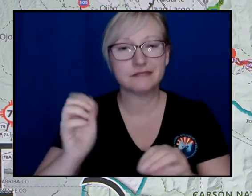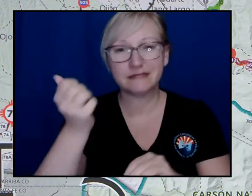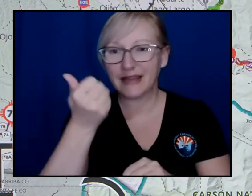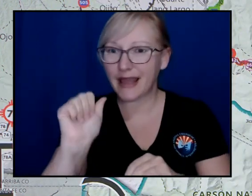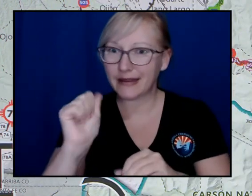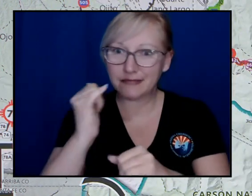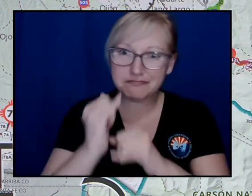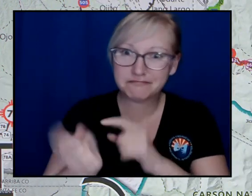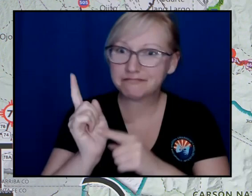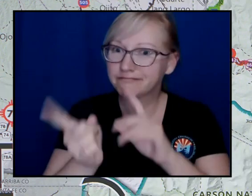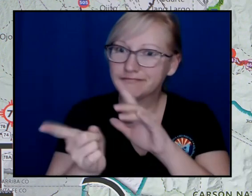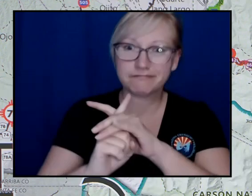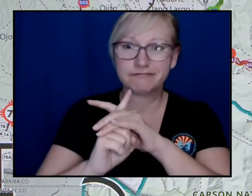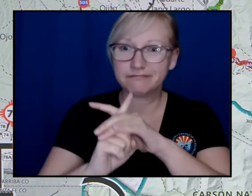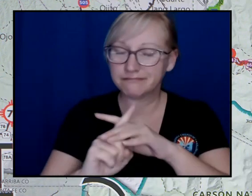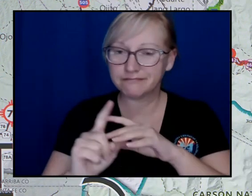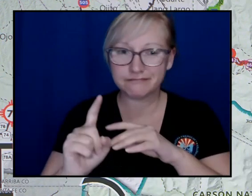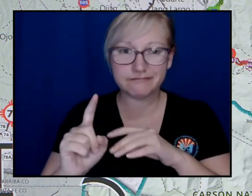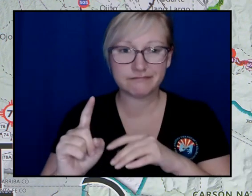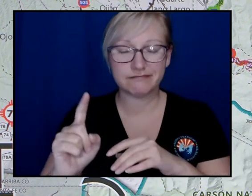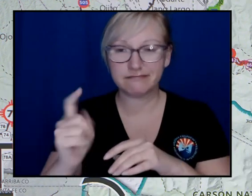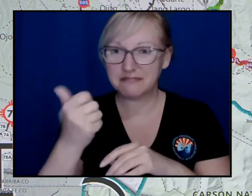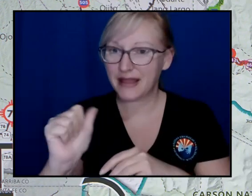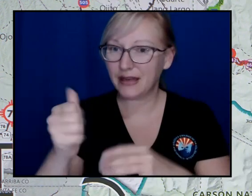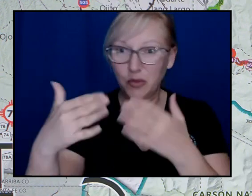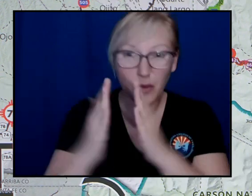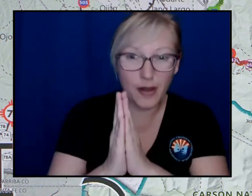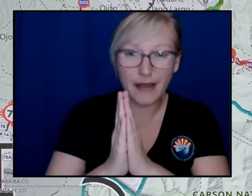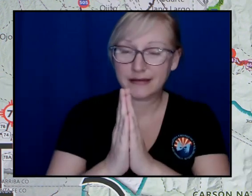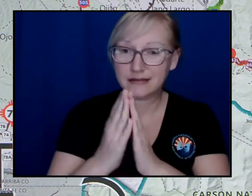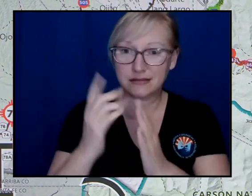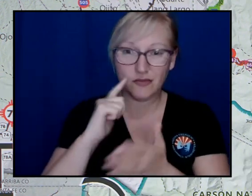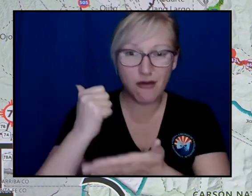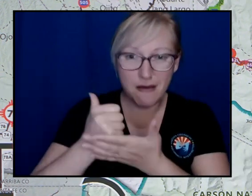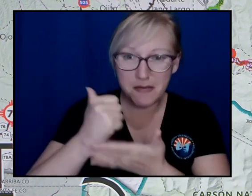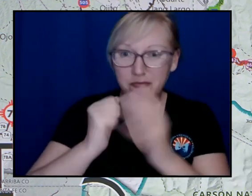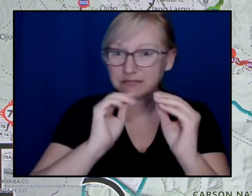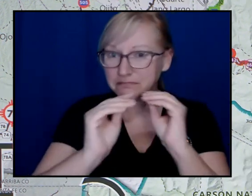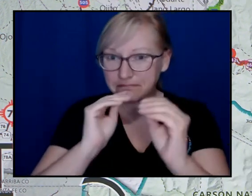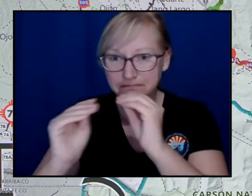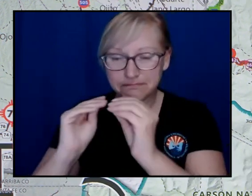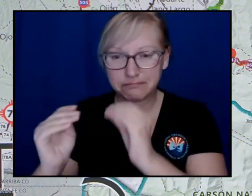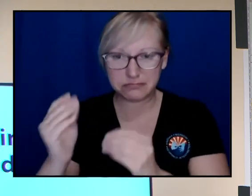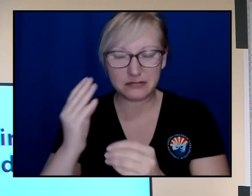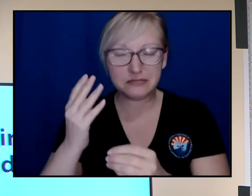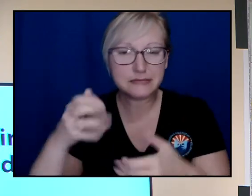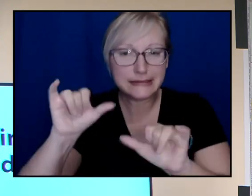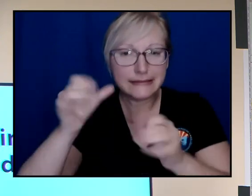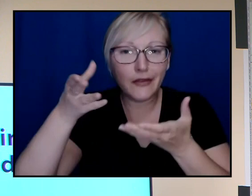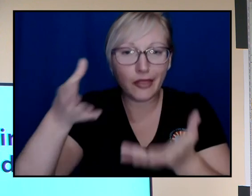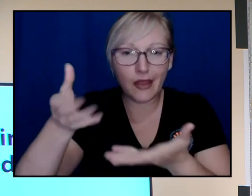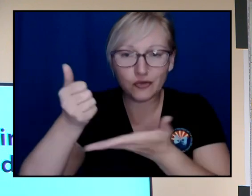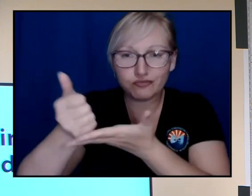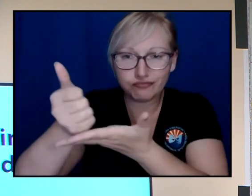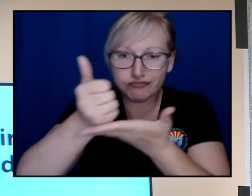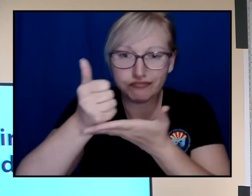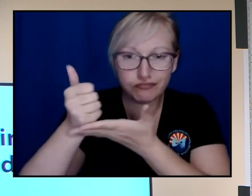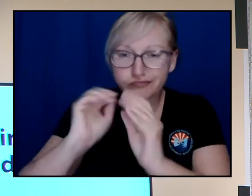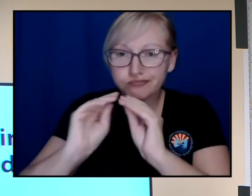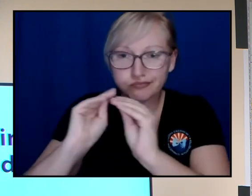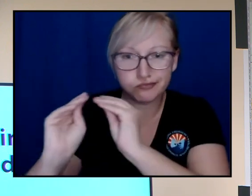all the inputs and requests from the landowners as we get them. As we move down into Division